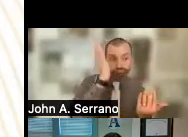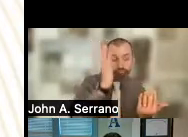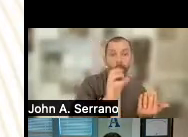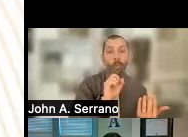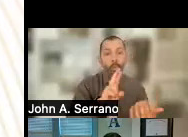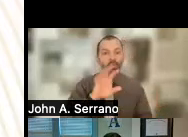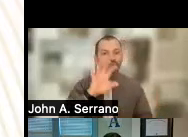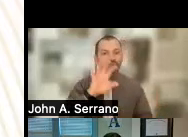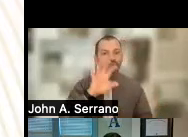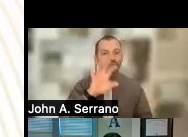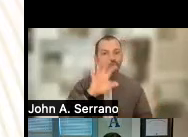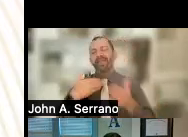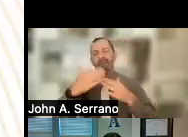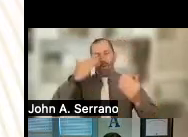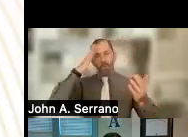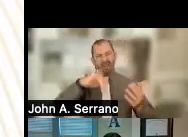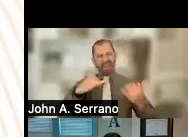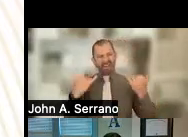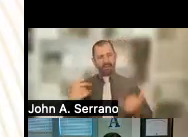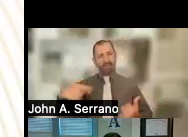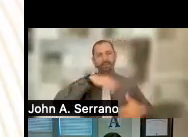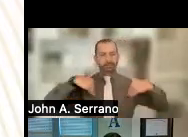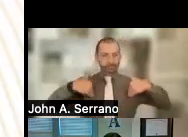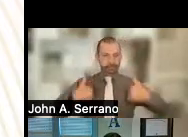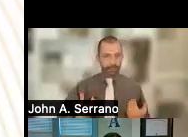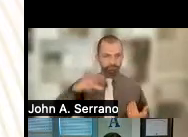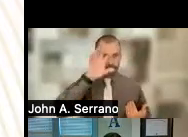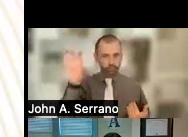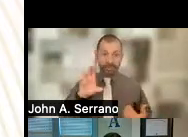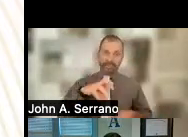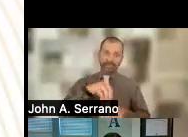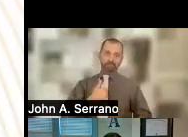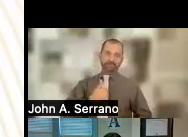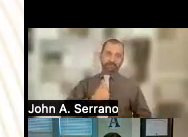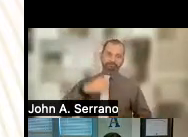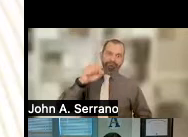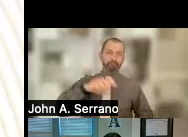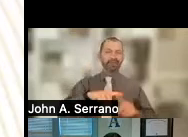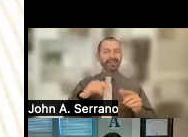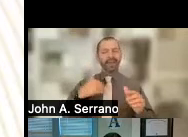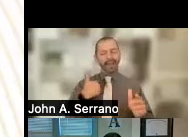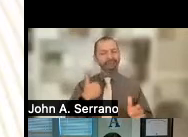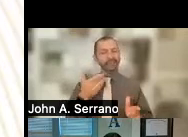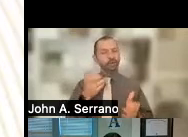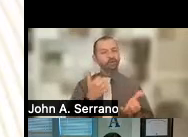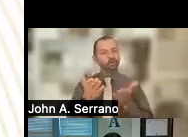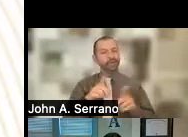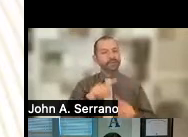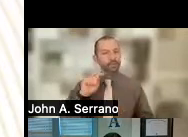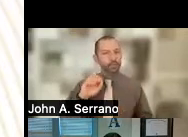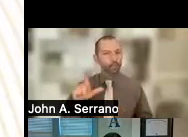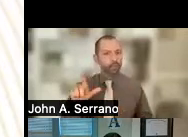where there's some people who are meeting in the physical space and other people are on a remote option. I know people are tired of Zoom, myself